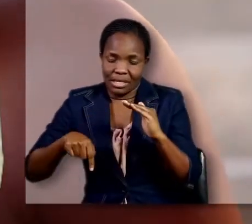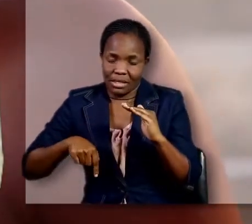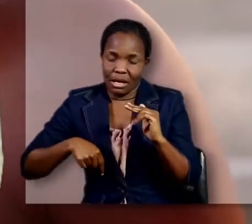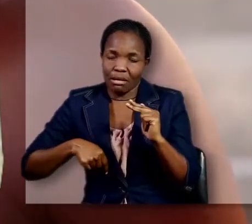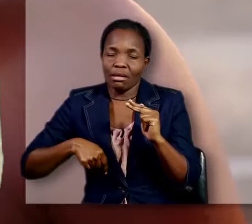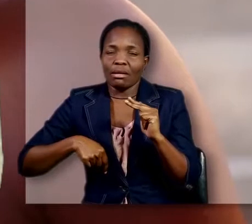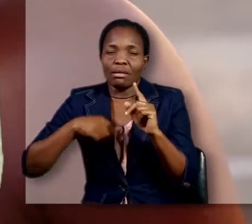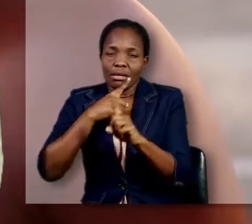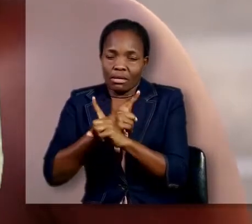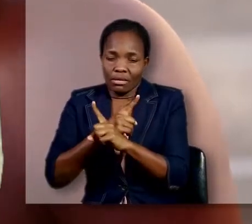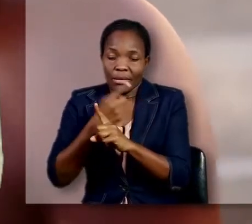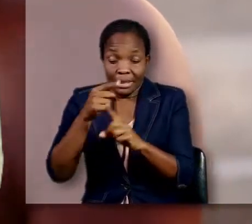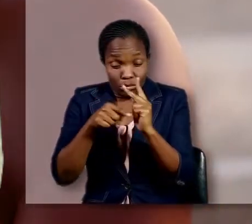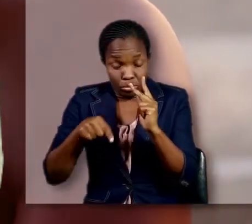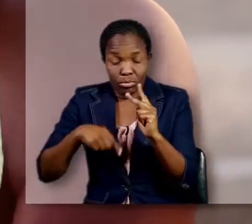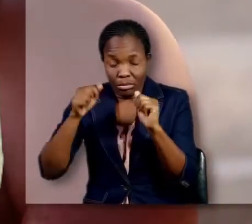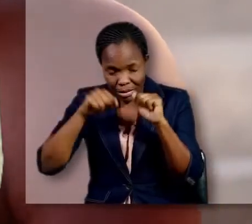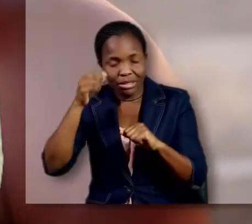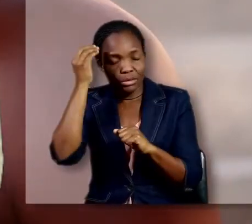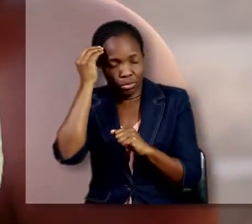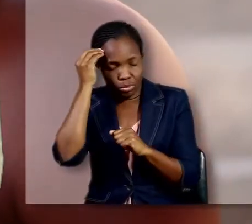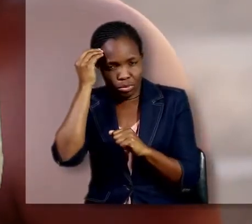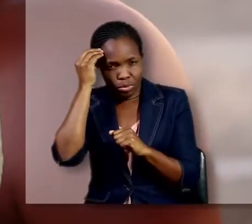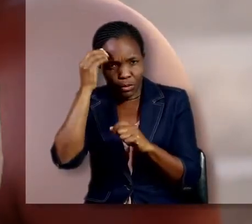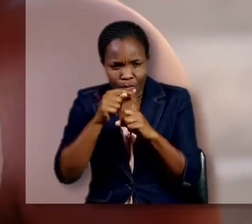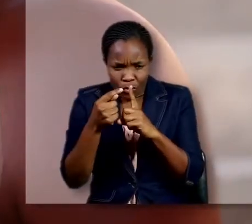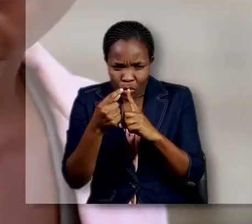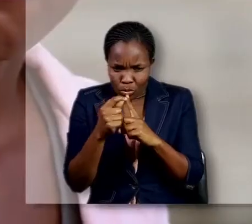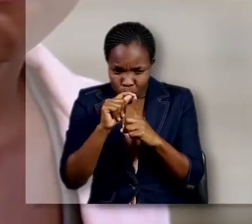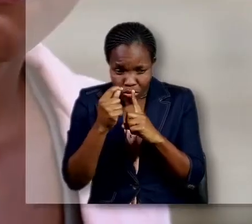government also recognizes their tribal authority too.